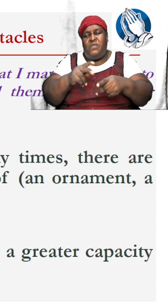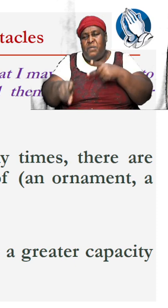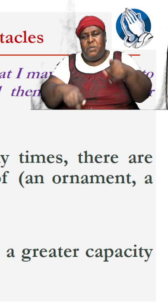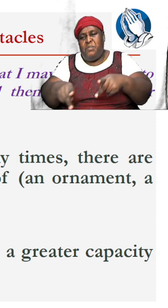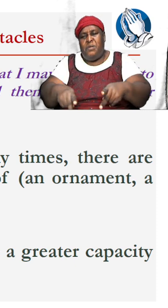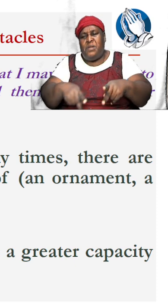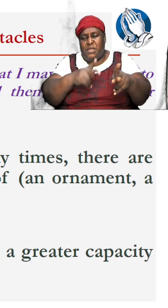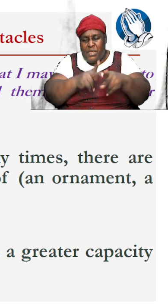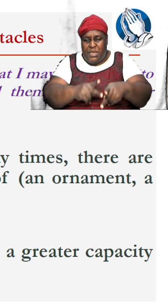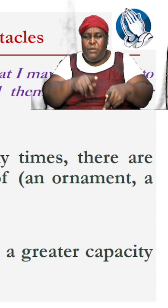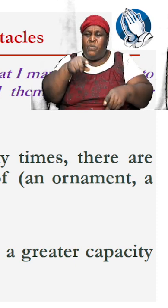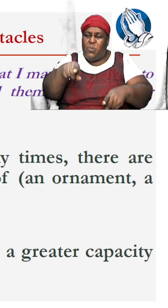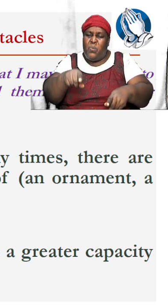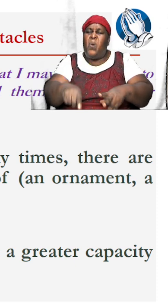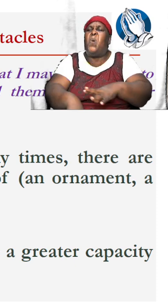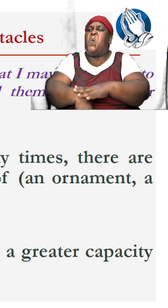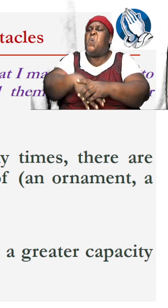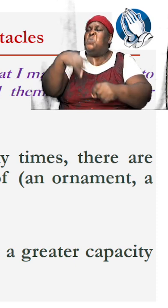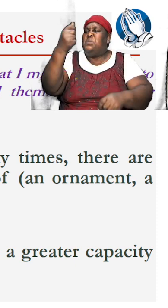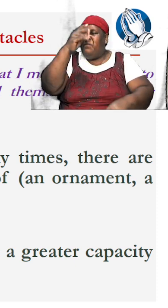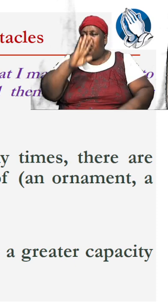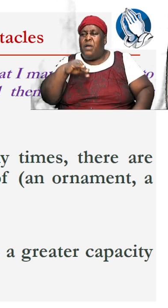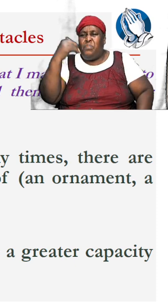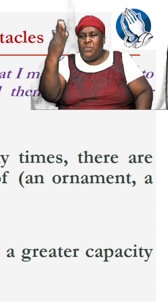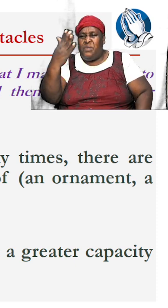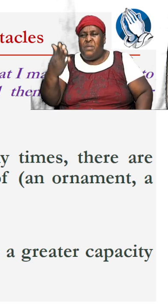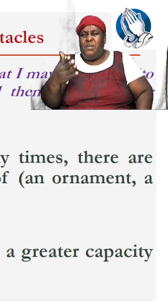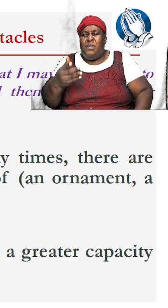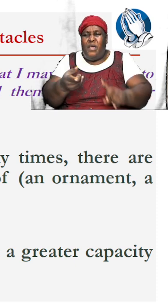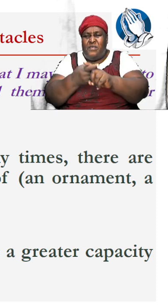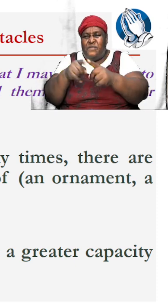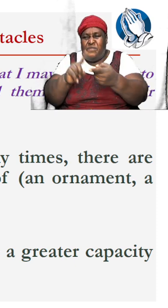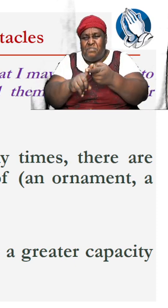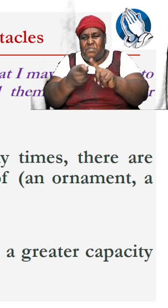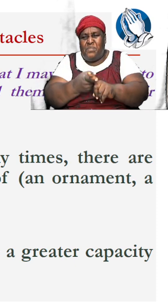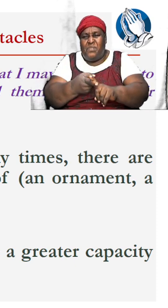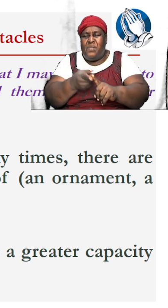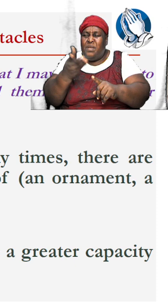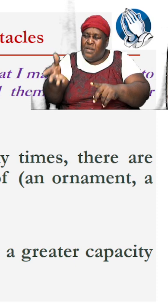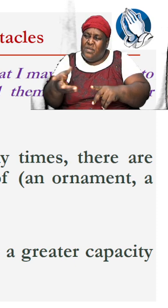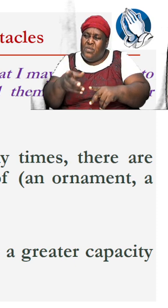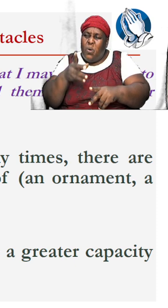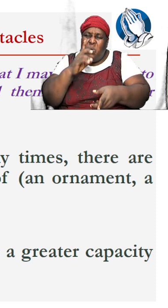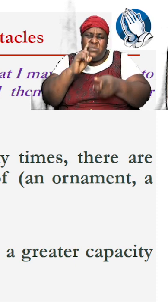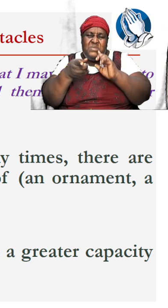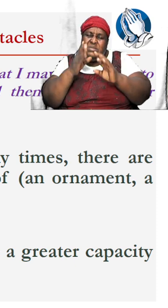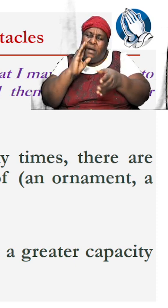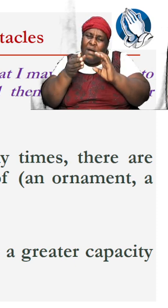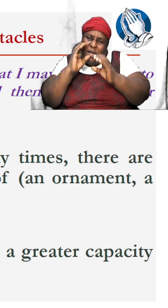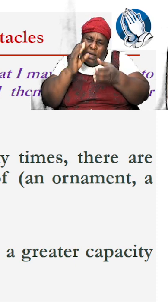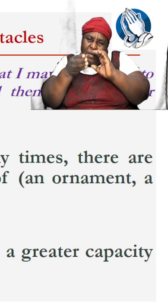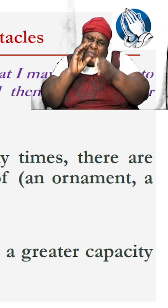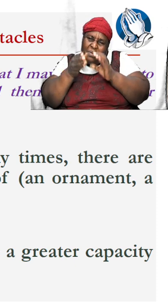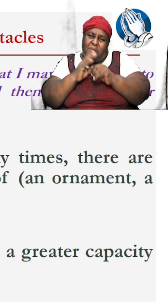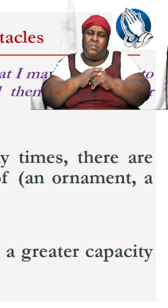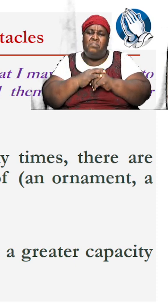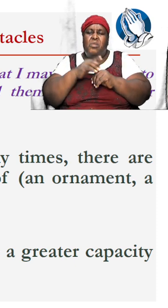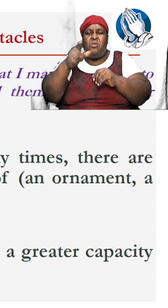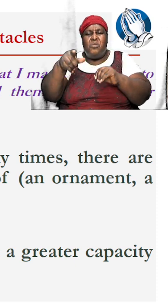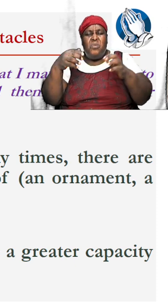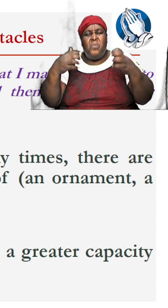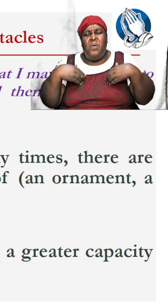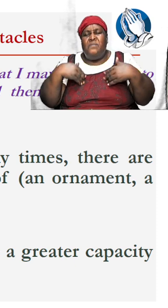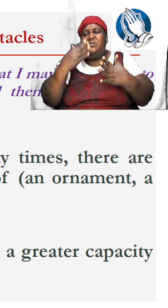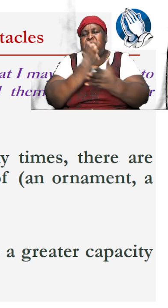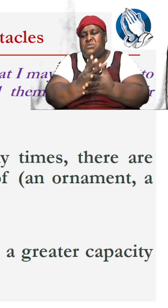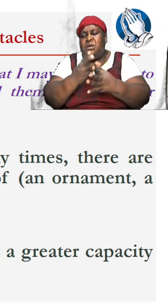God's presence. Those friendships, those discussions. Hallelujah. You have to let it